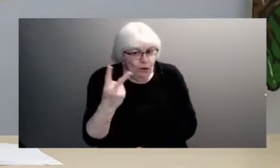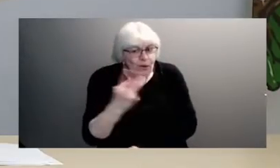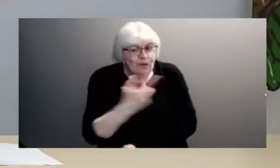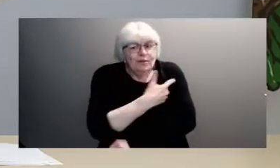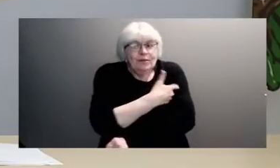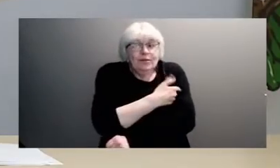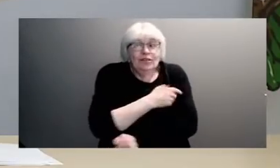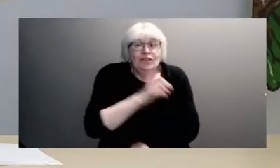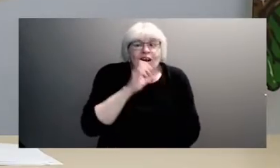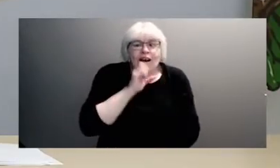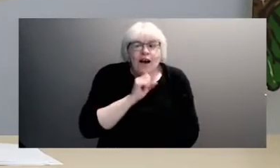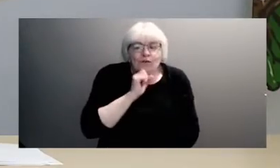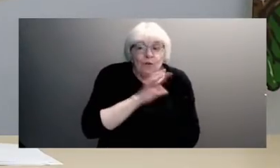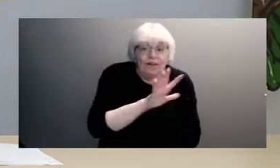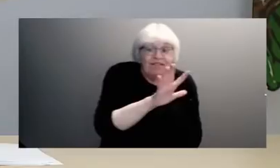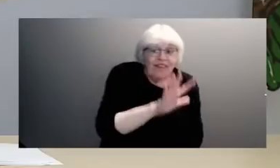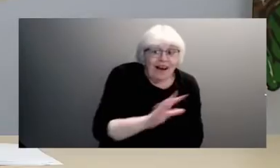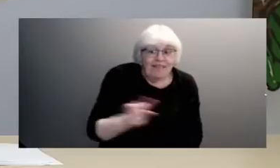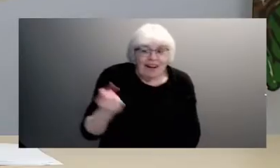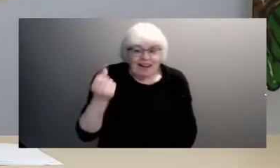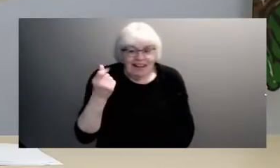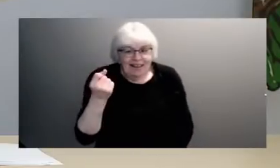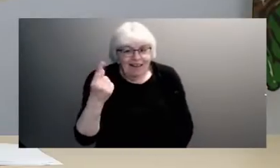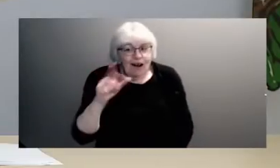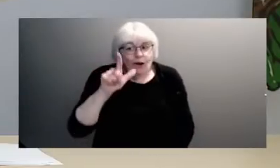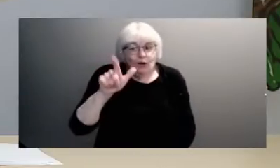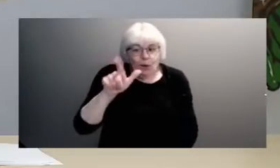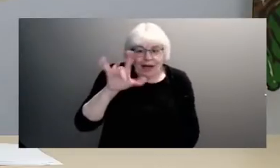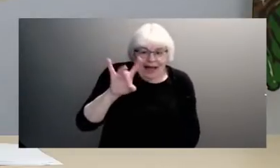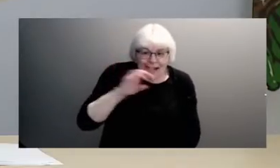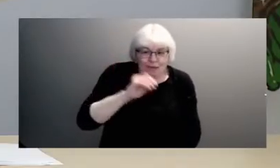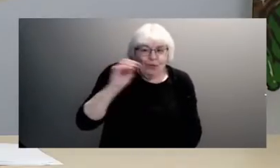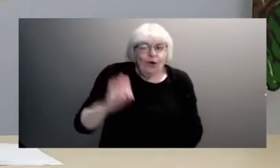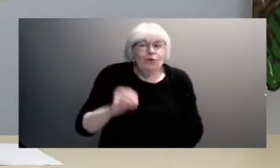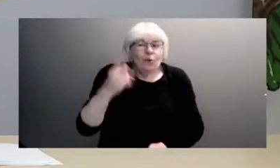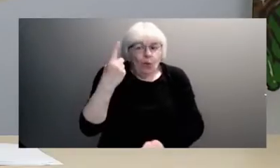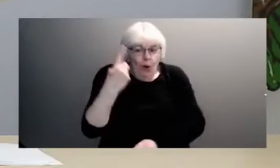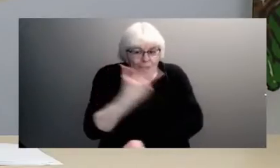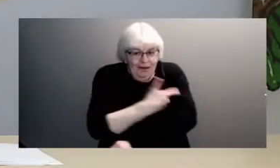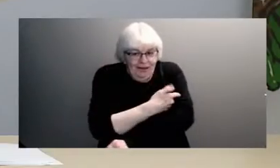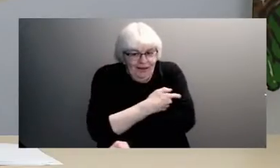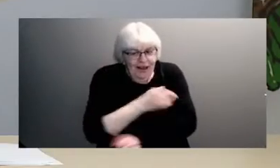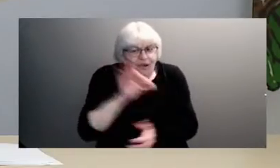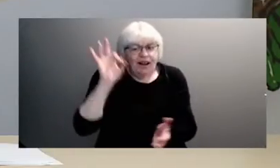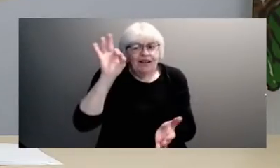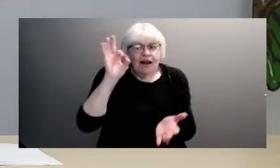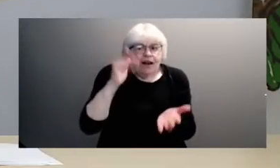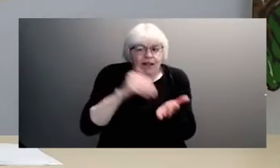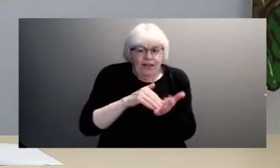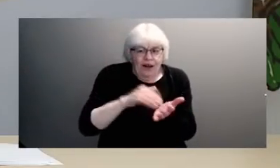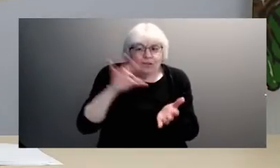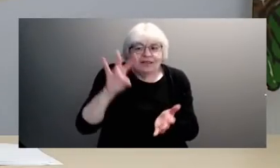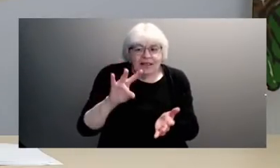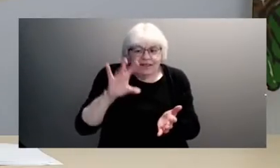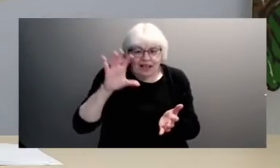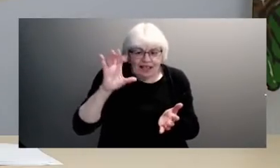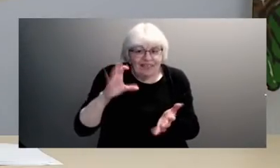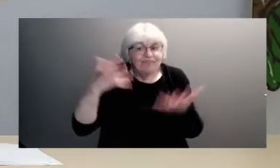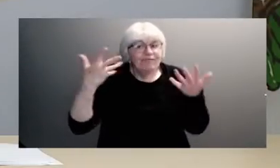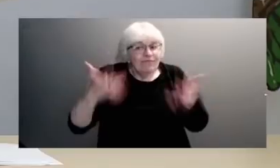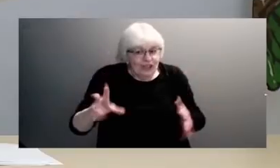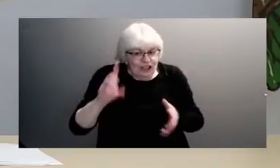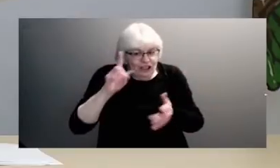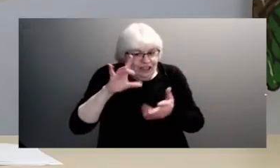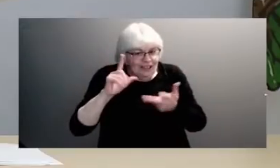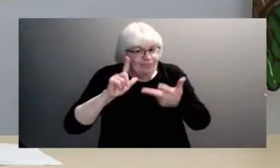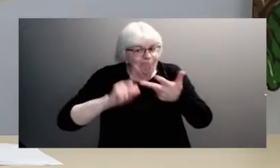dose. Over 9,700 people have received their 3rd dose or booster of COVID-19. And I mentioned it earlier,